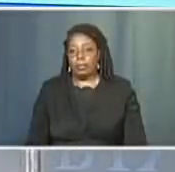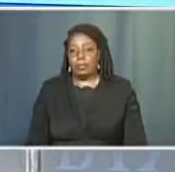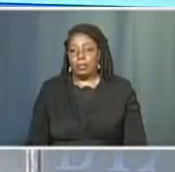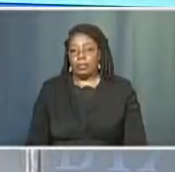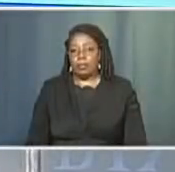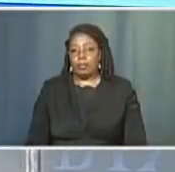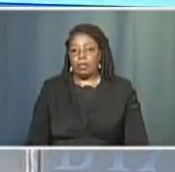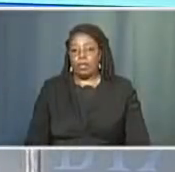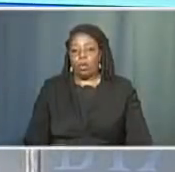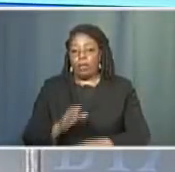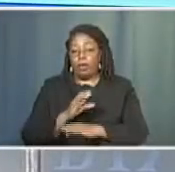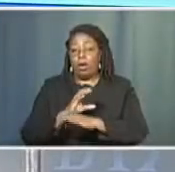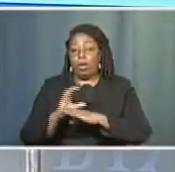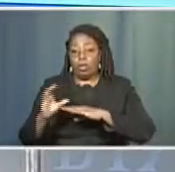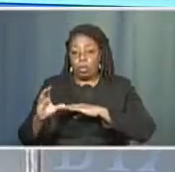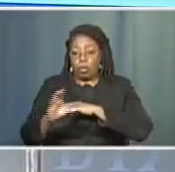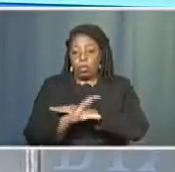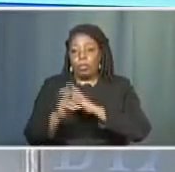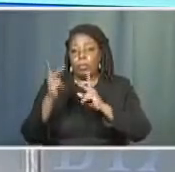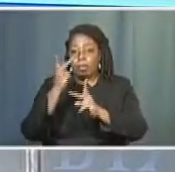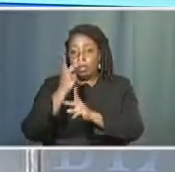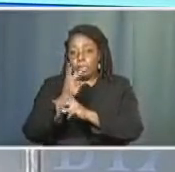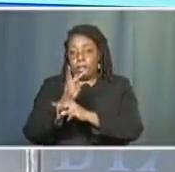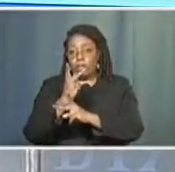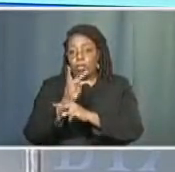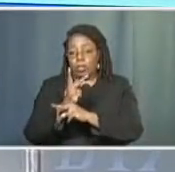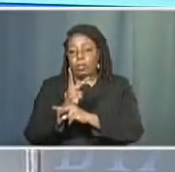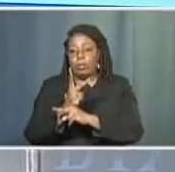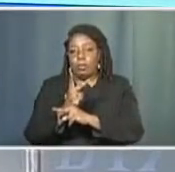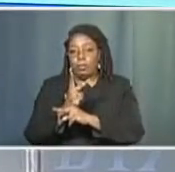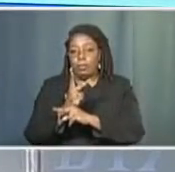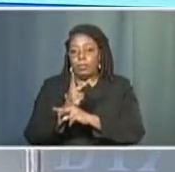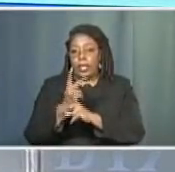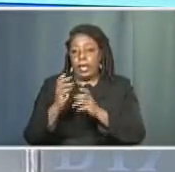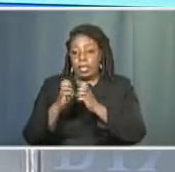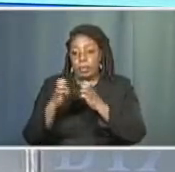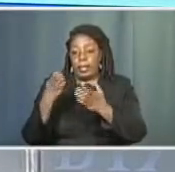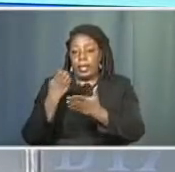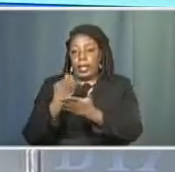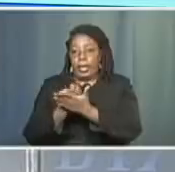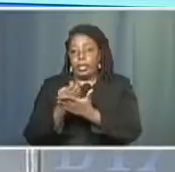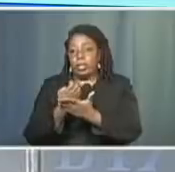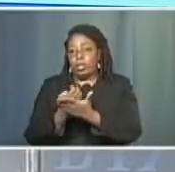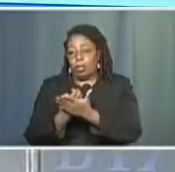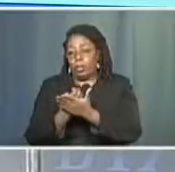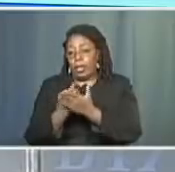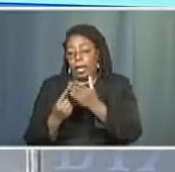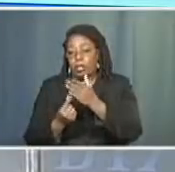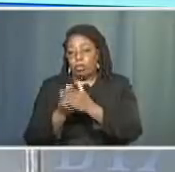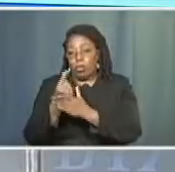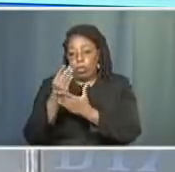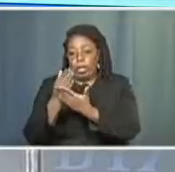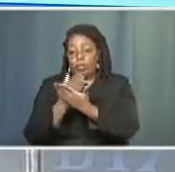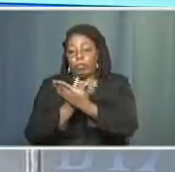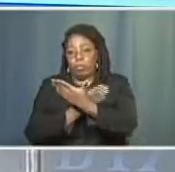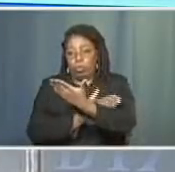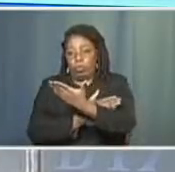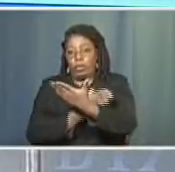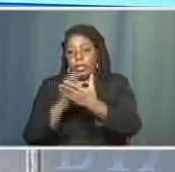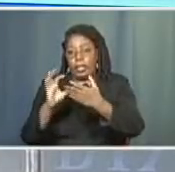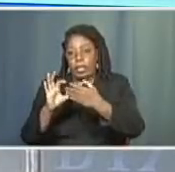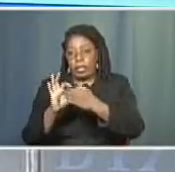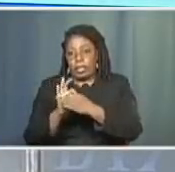Enhanced coastal protection, climate and coastal resilience, expanded economic and capital growth, improved connectivity and